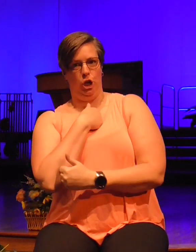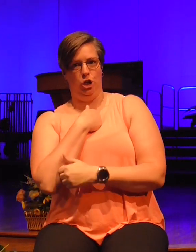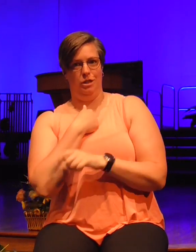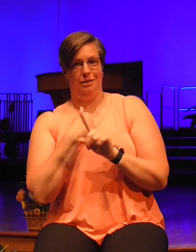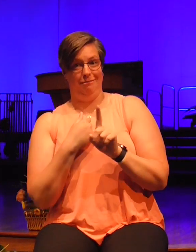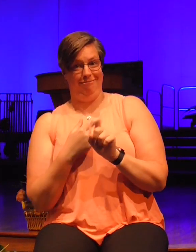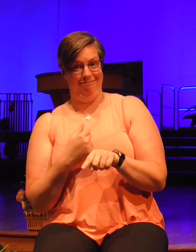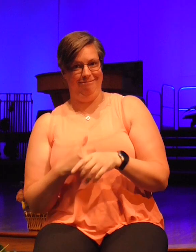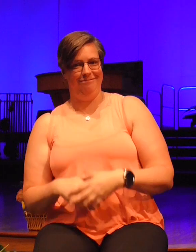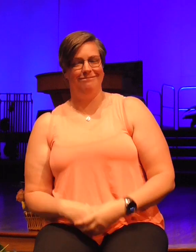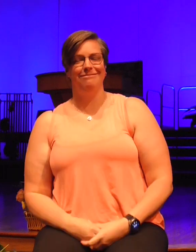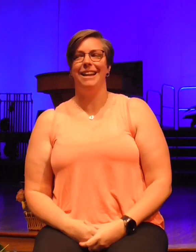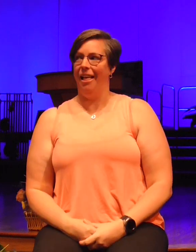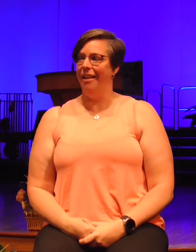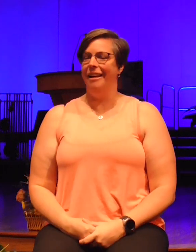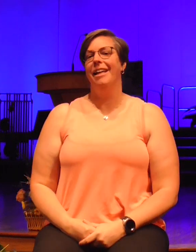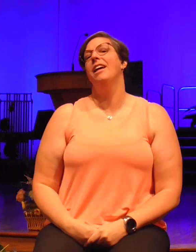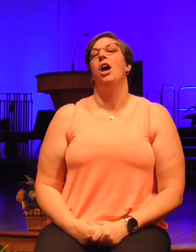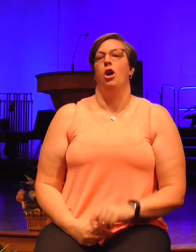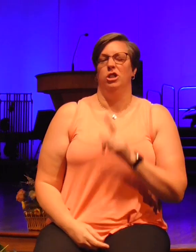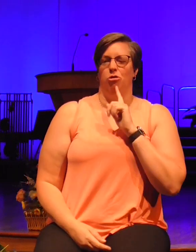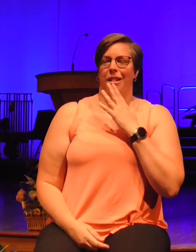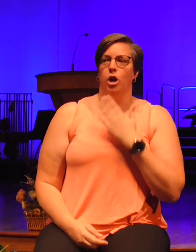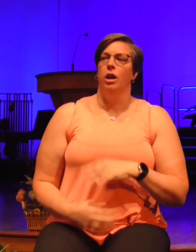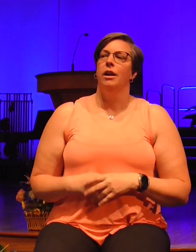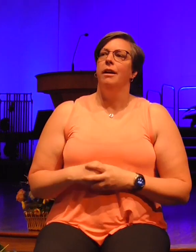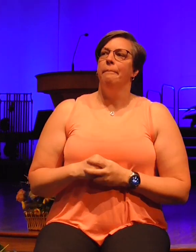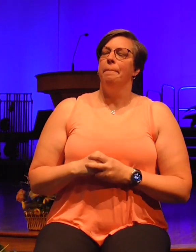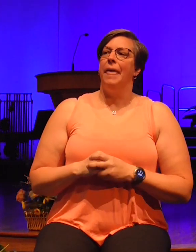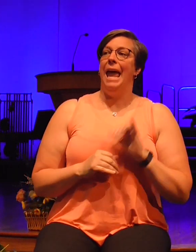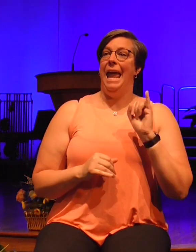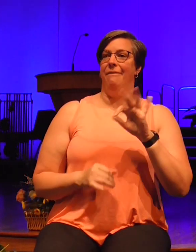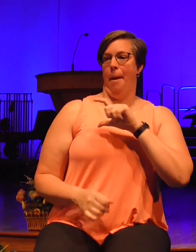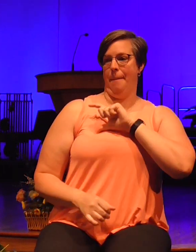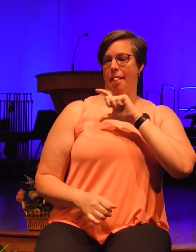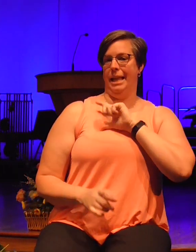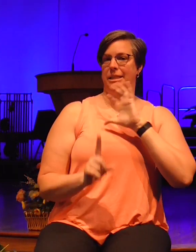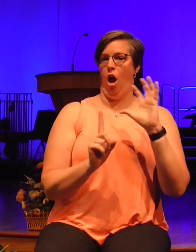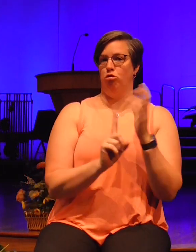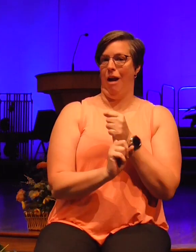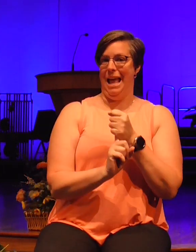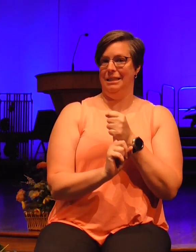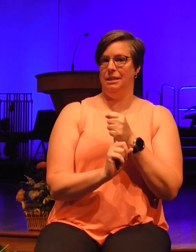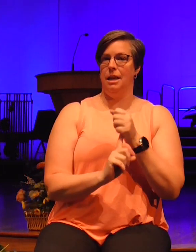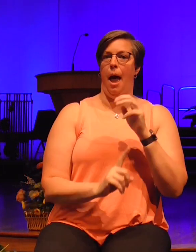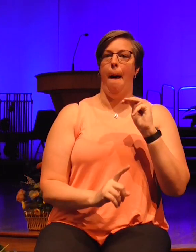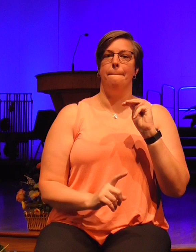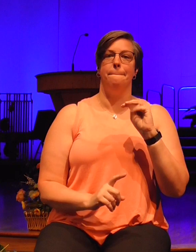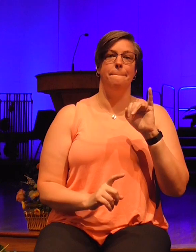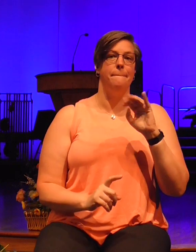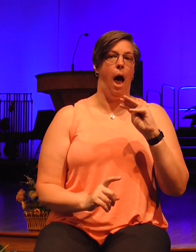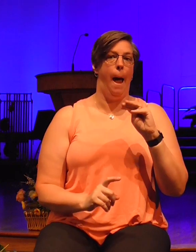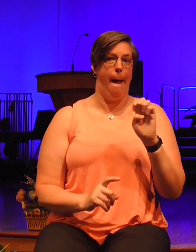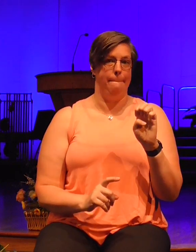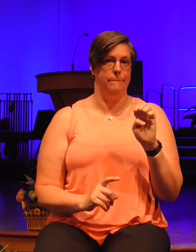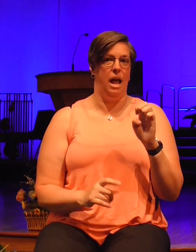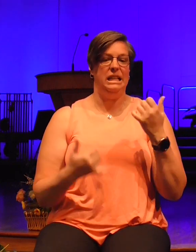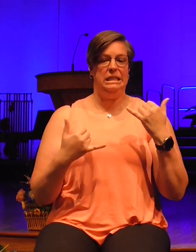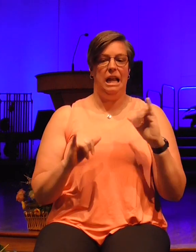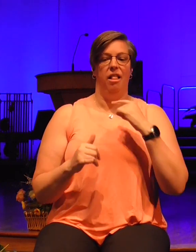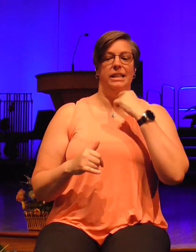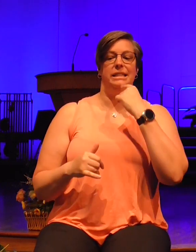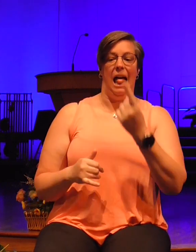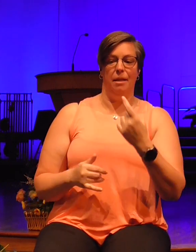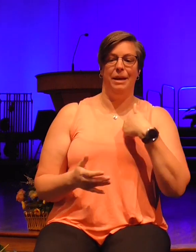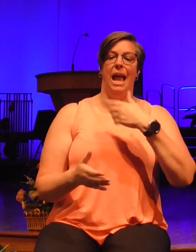These are important questions. Here's a really good one. If the police arrest a mime, do they still tell him he has the right to